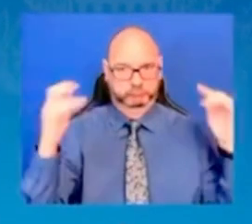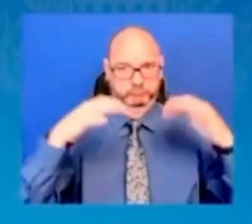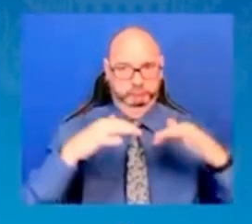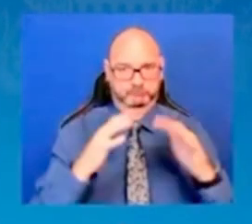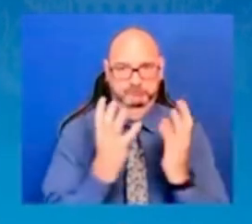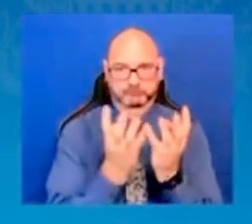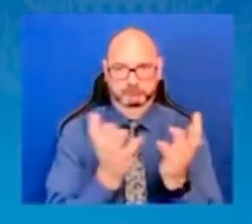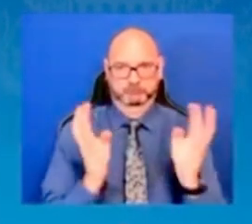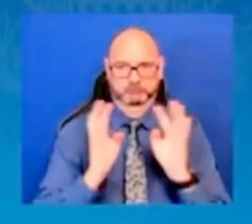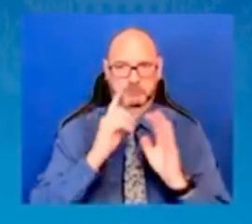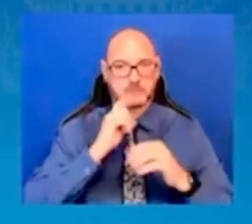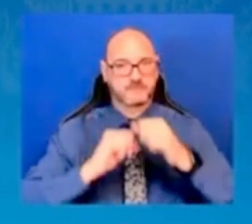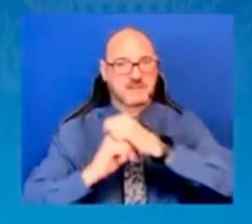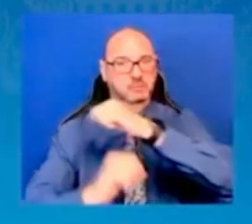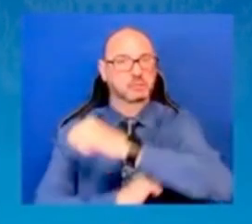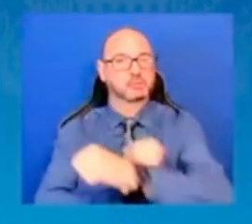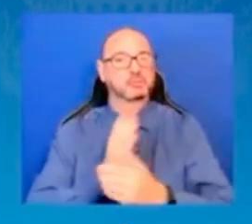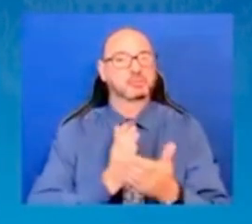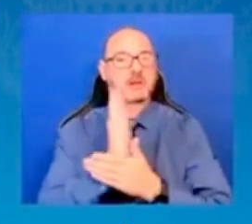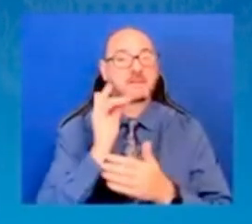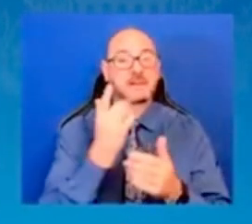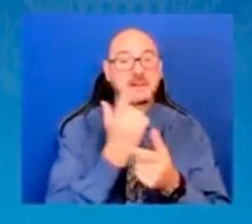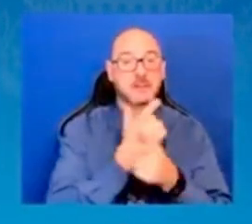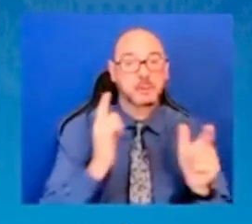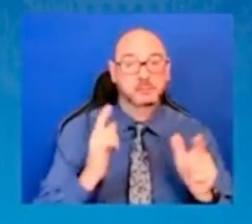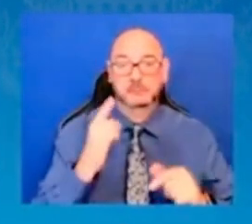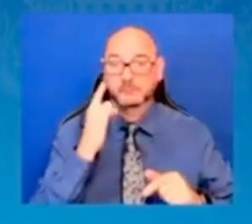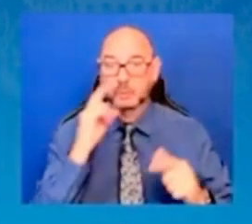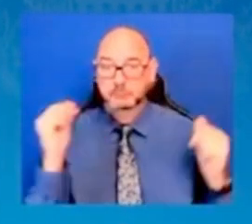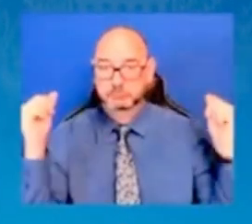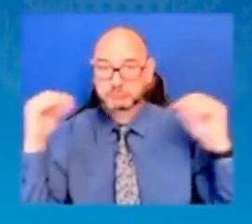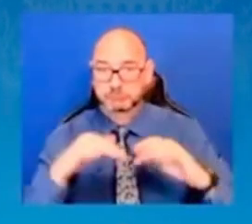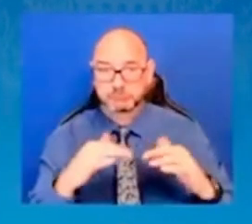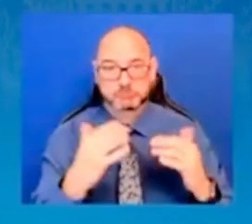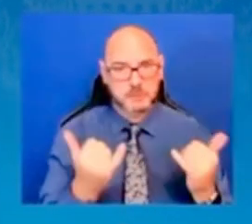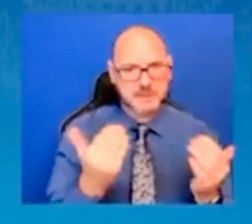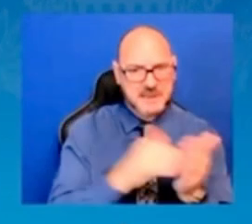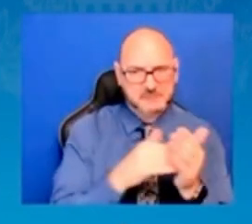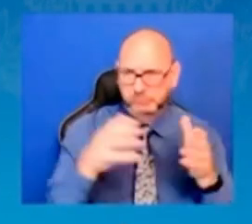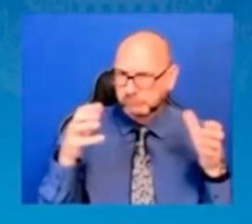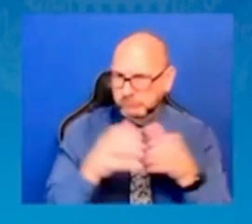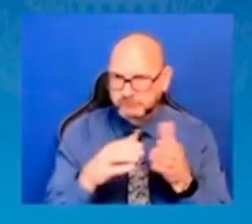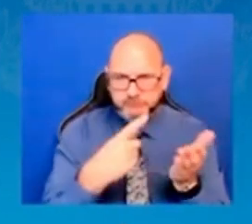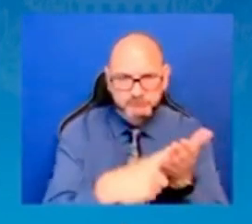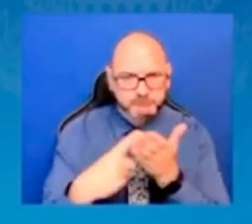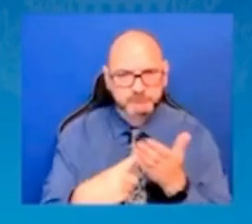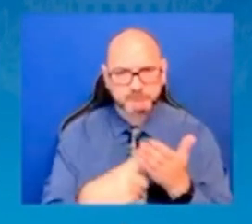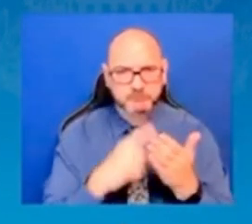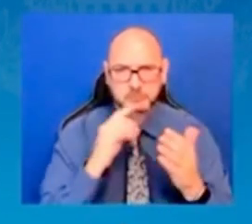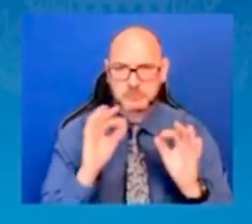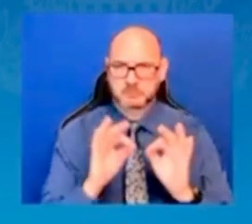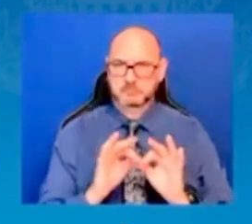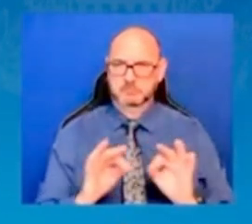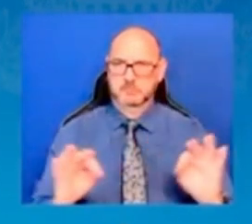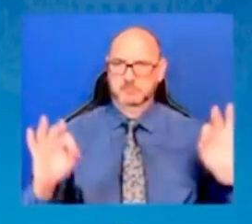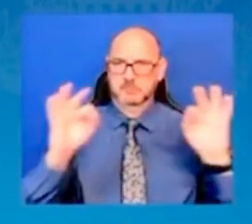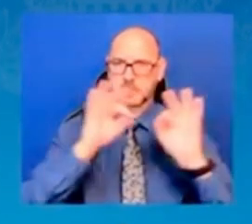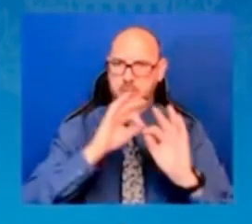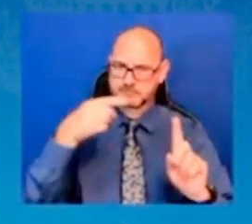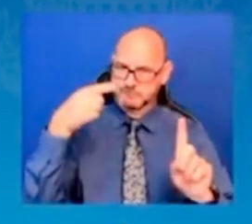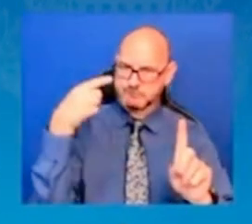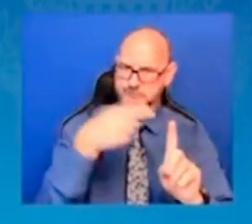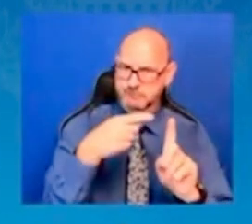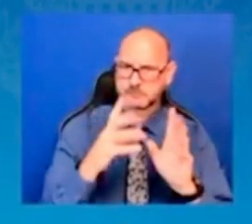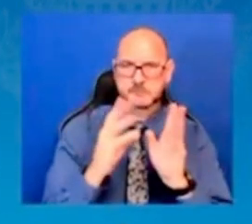and Liberty for being here again, for us to have a very important discussion about how we will continue to fight for